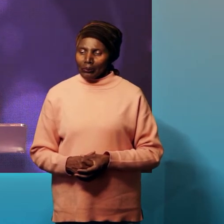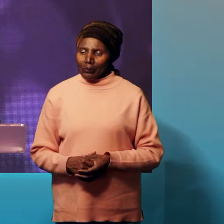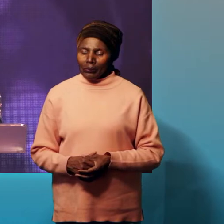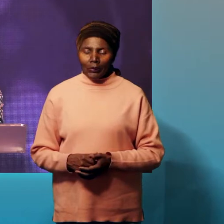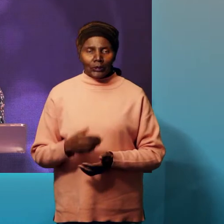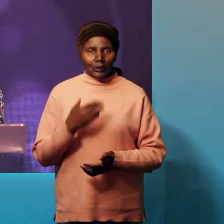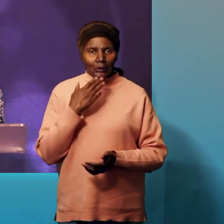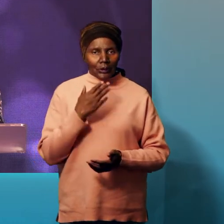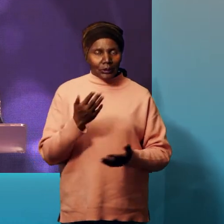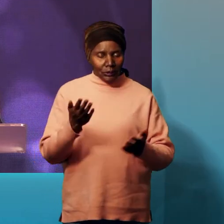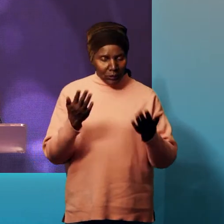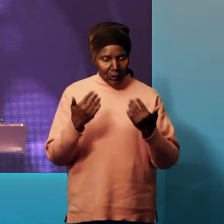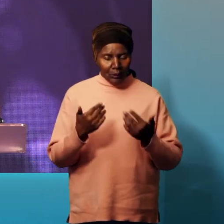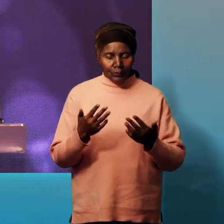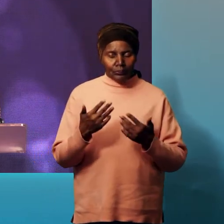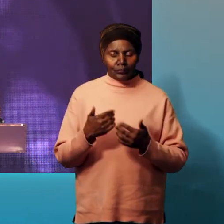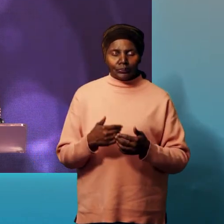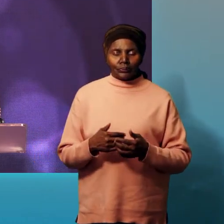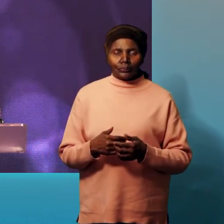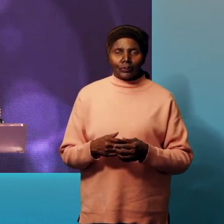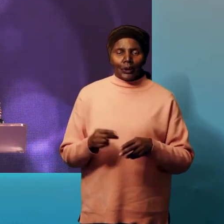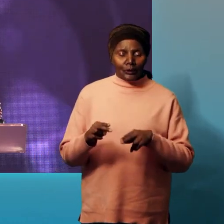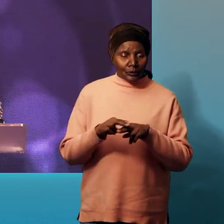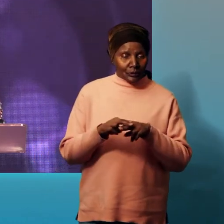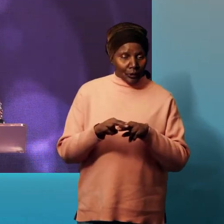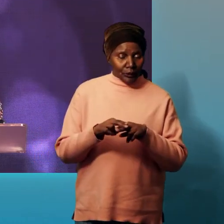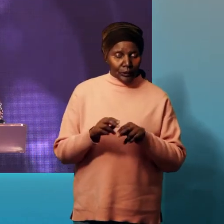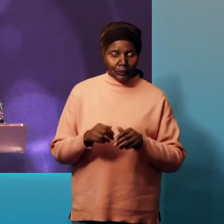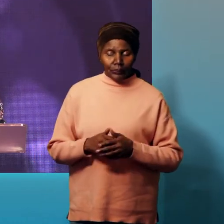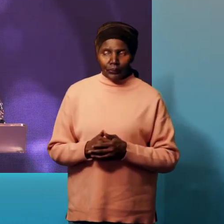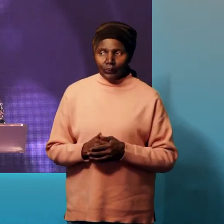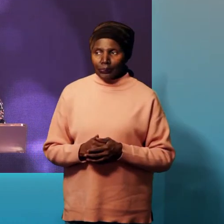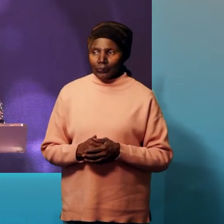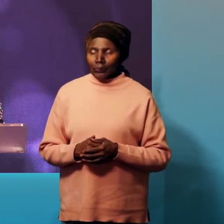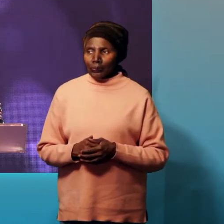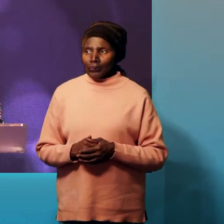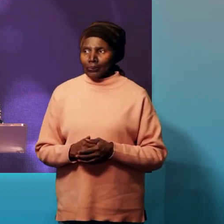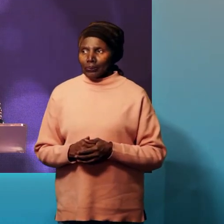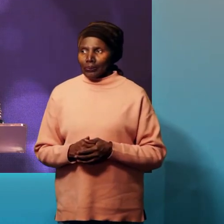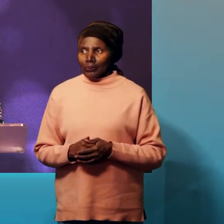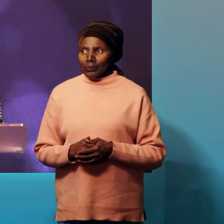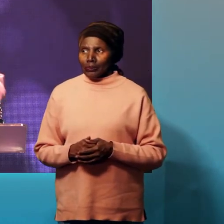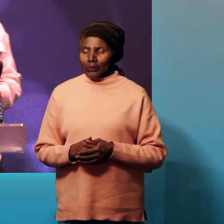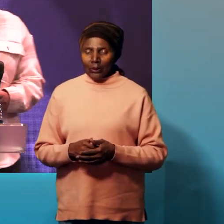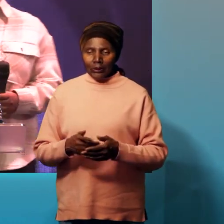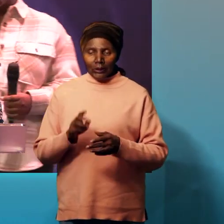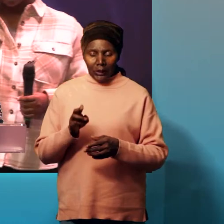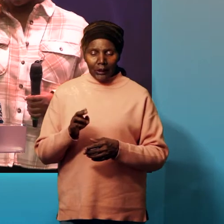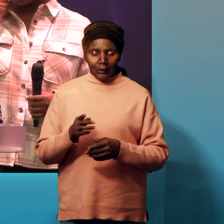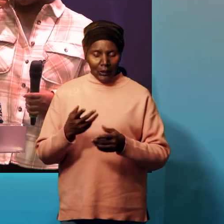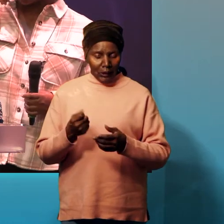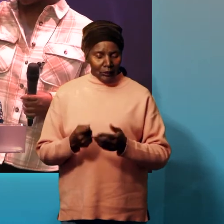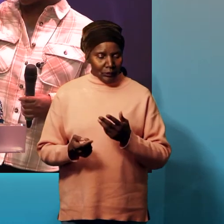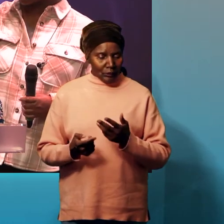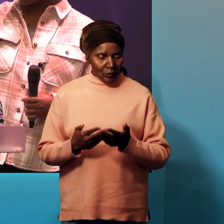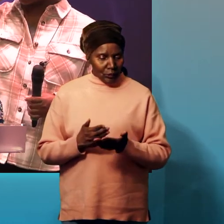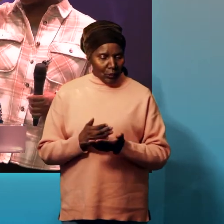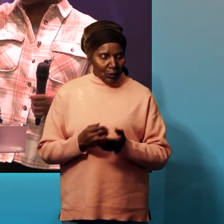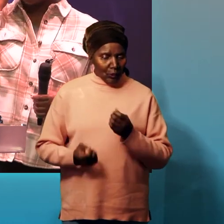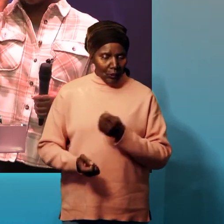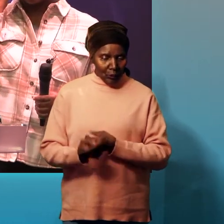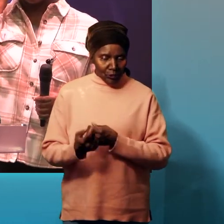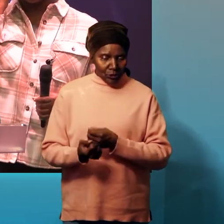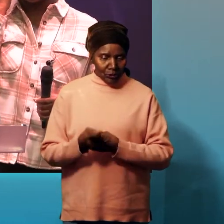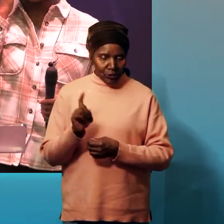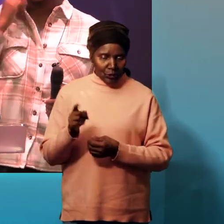this Friday. Let's walk out the moment. Let's take communion together again. Let us